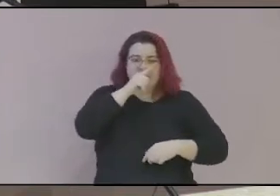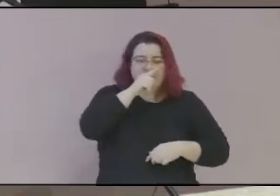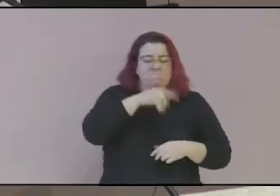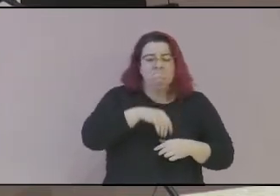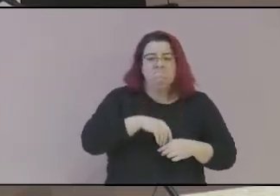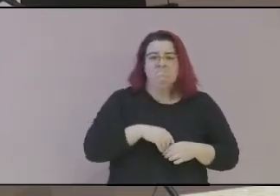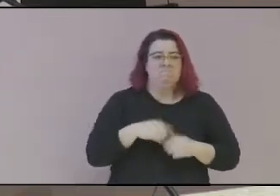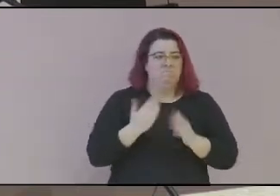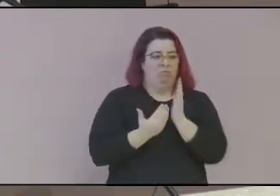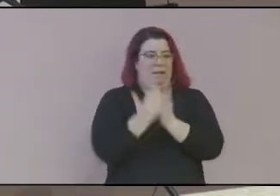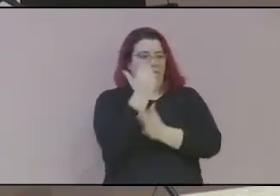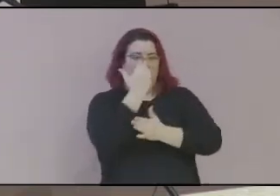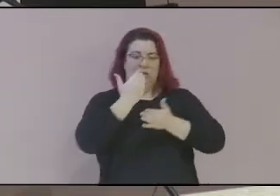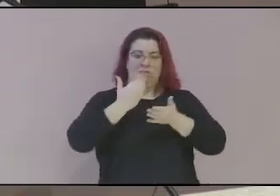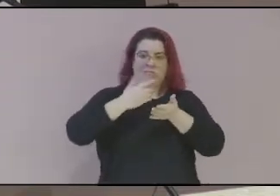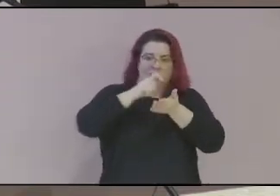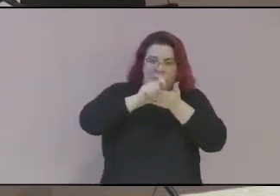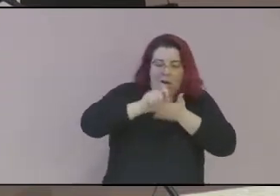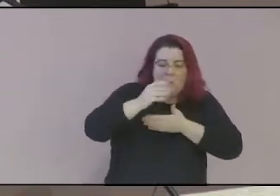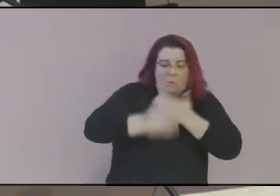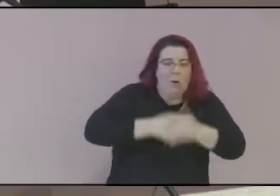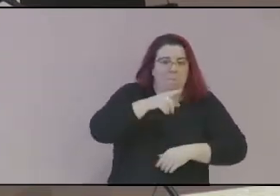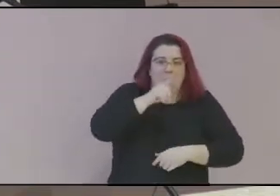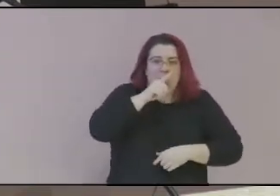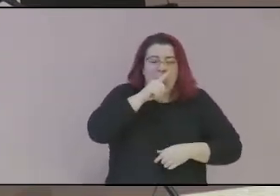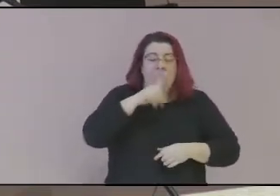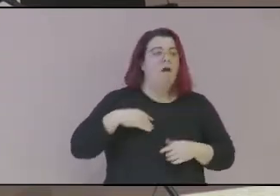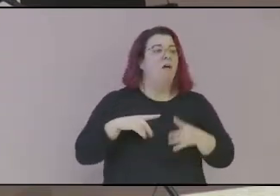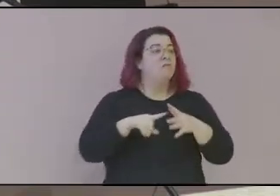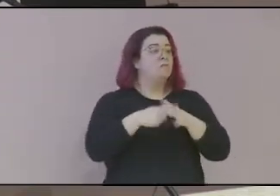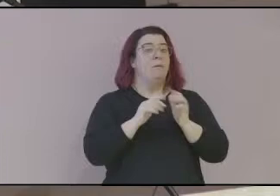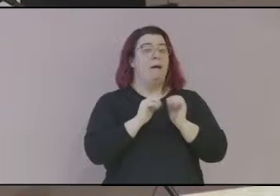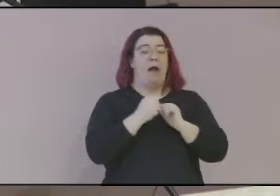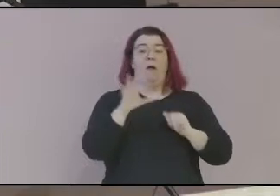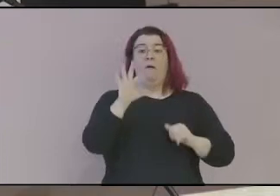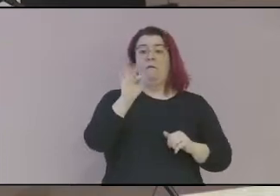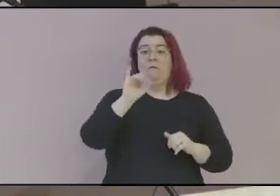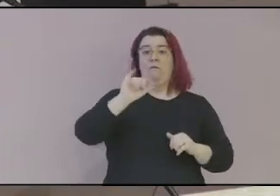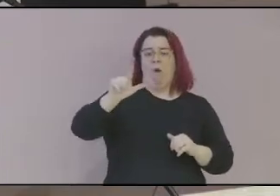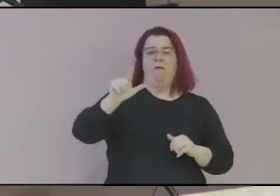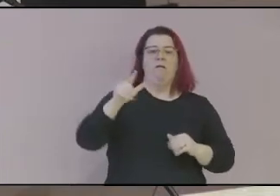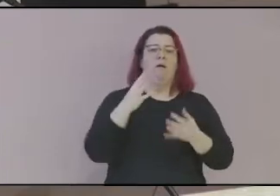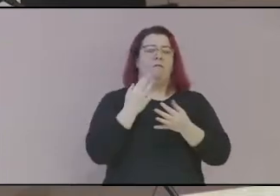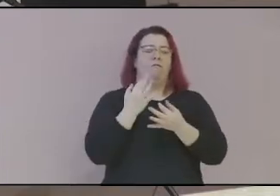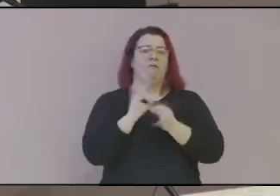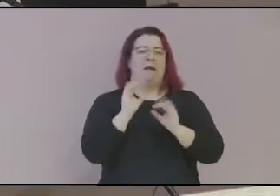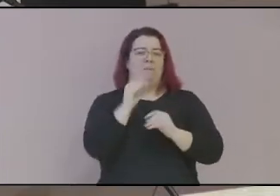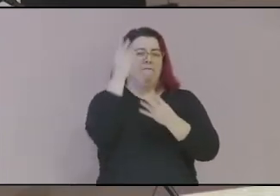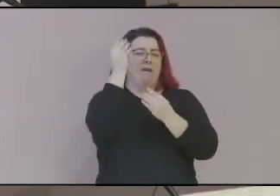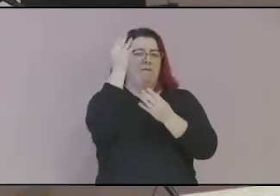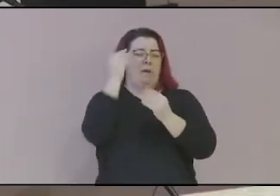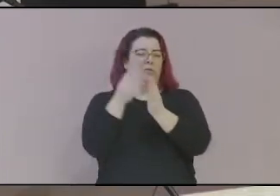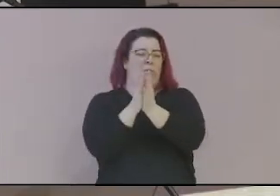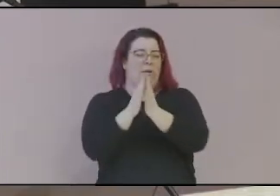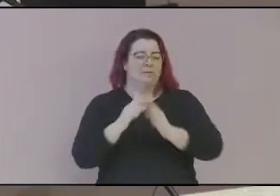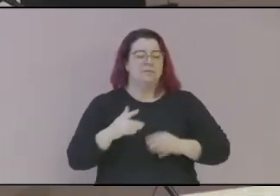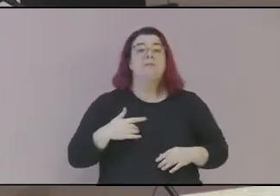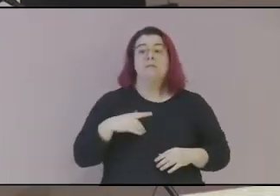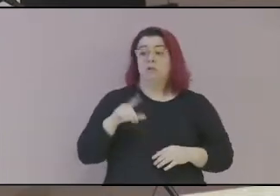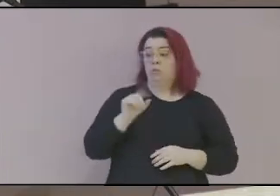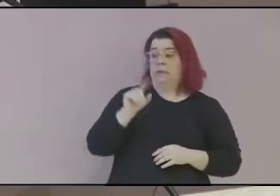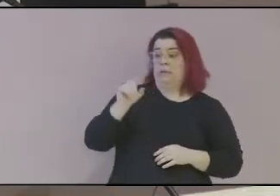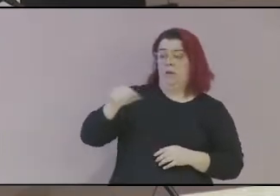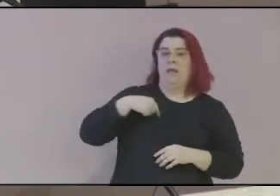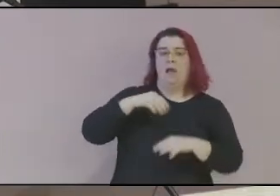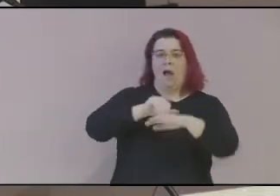process. I started by submitting a FOIL, or Freedom of Information Law, request with the DOH in 2020 to